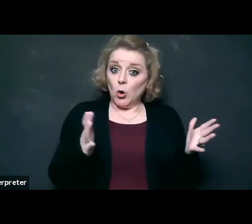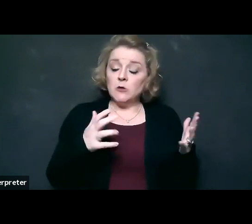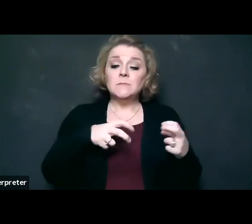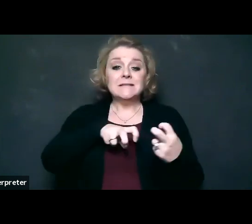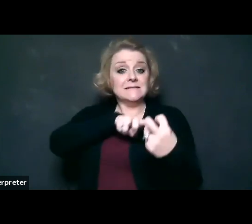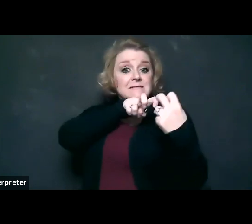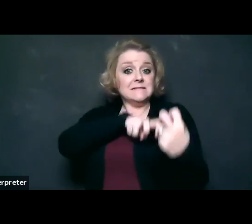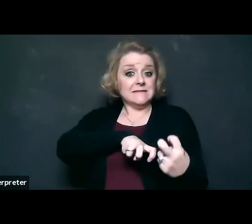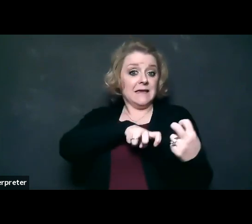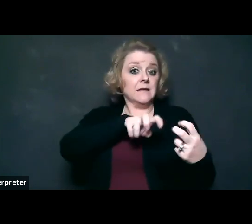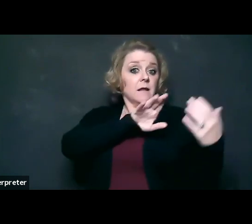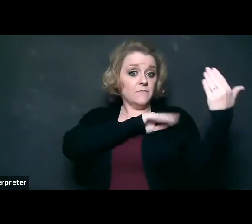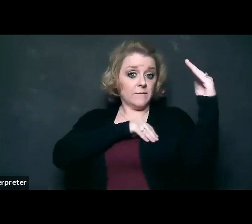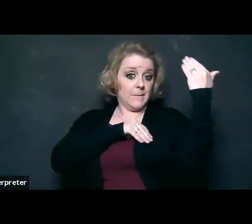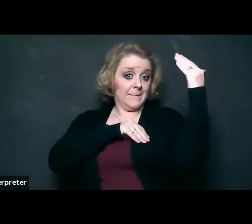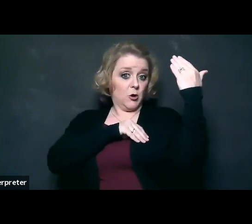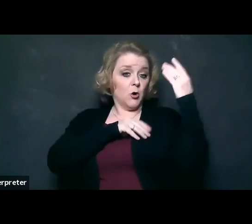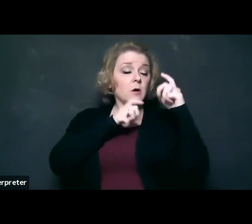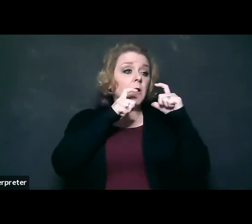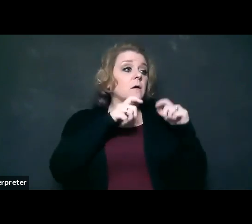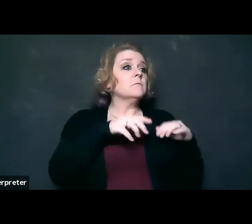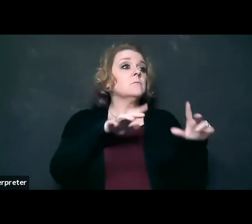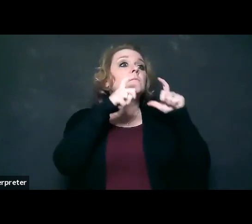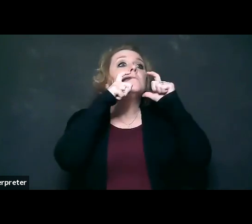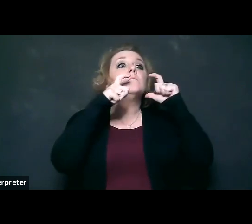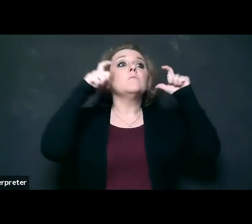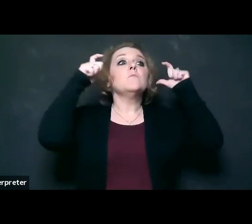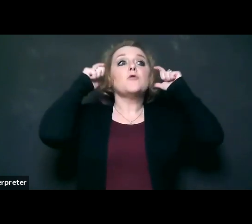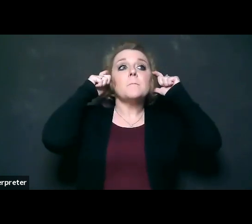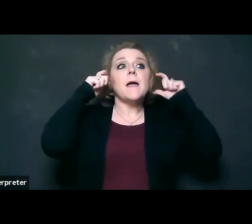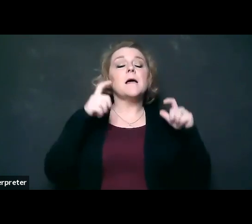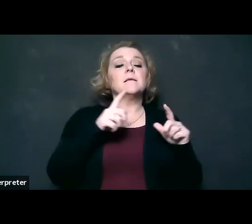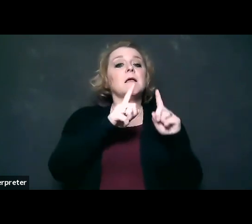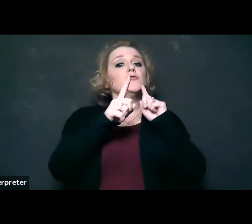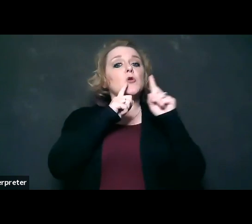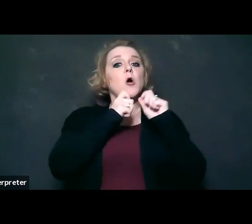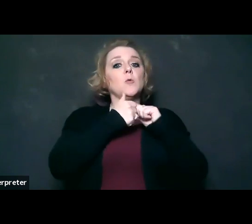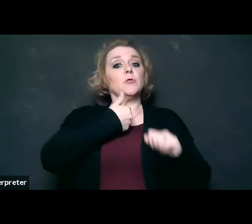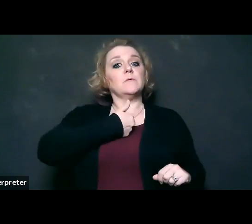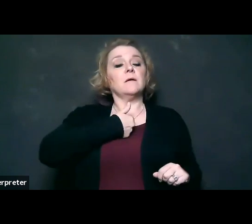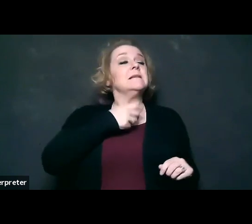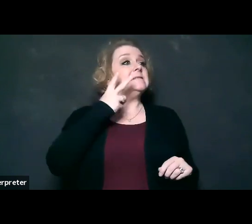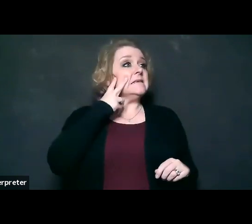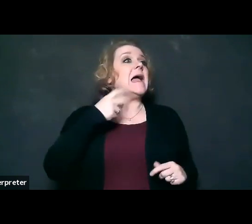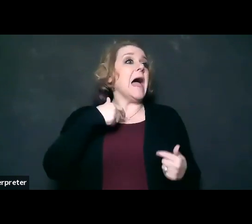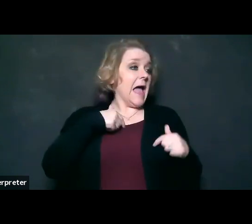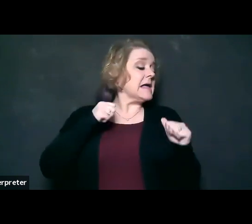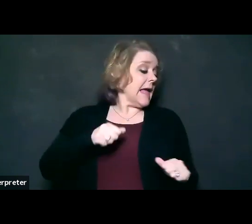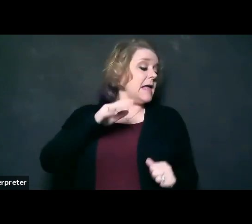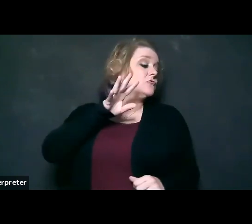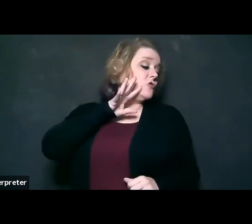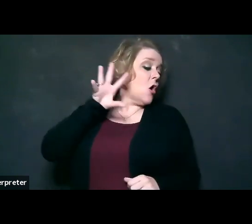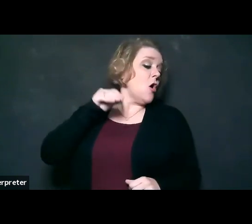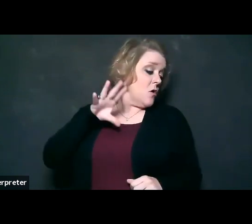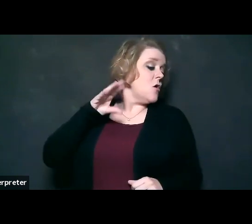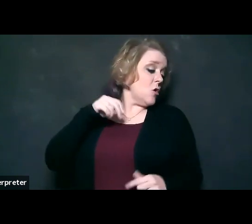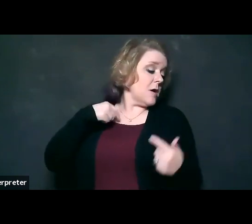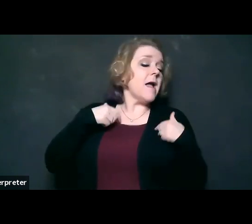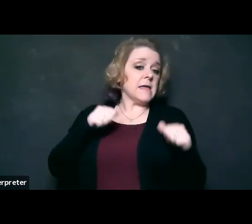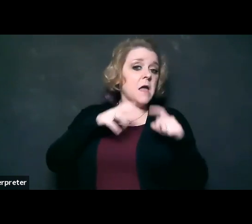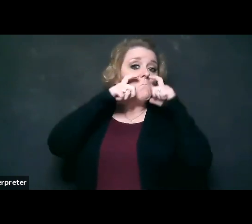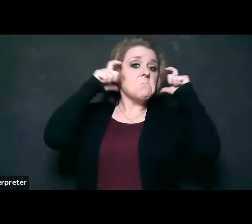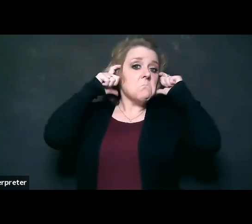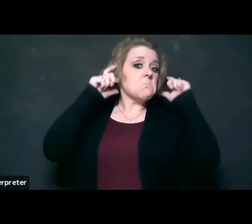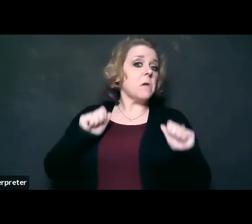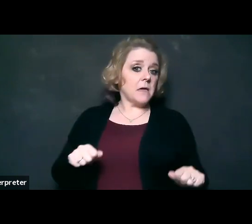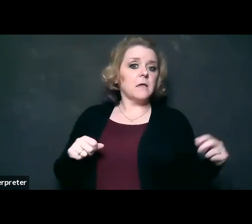mirror, put your mask up on in front of a mirror and talk to yourself. Show them that you can talk through it and that it's okay. Because if kids